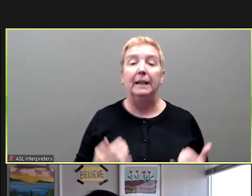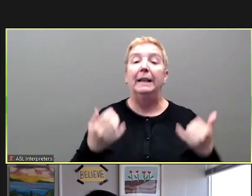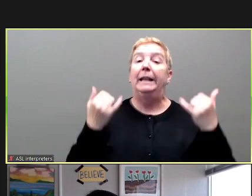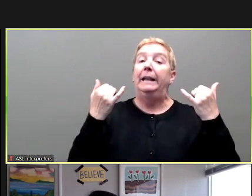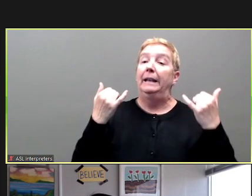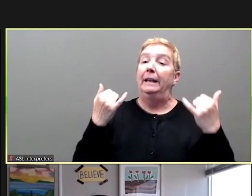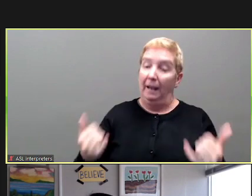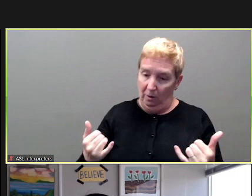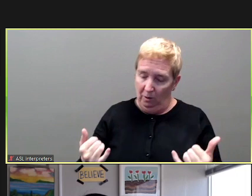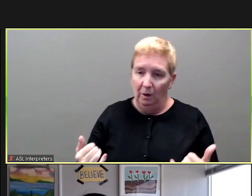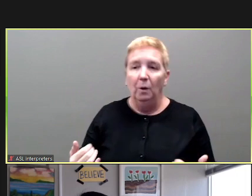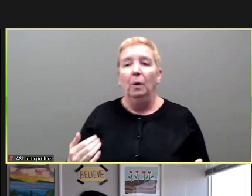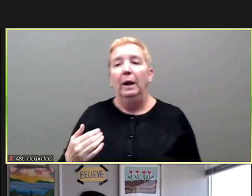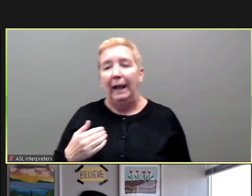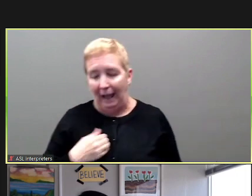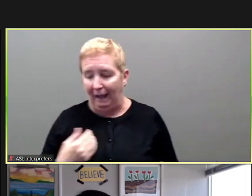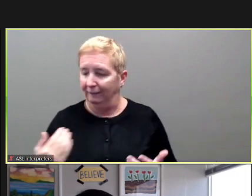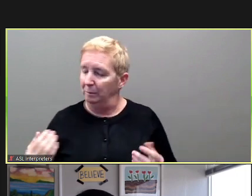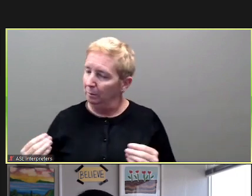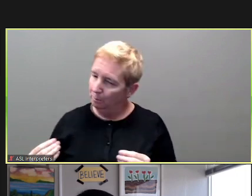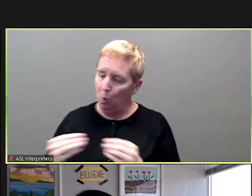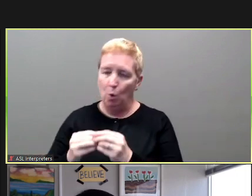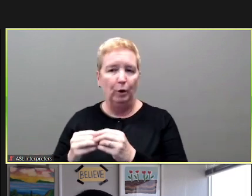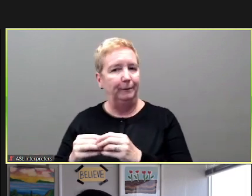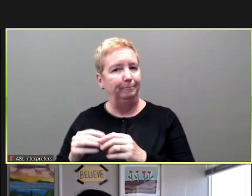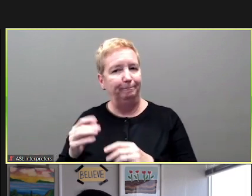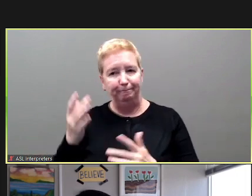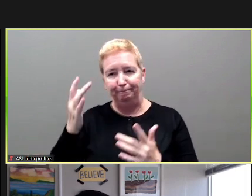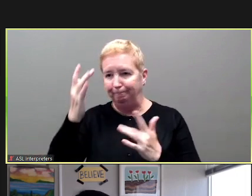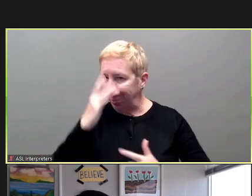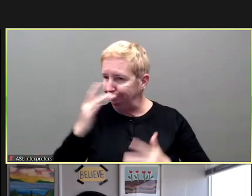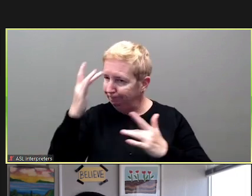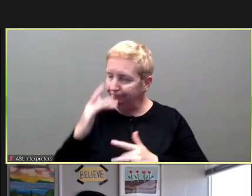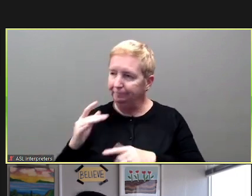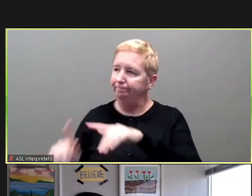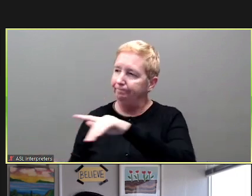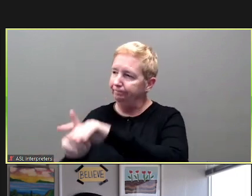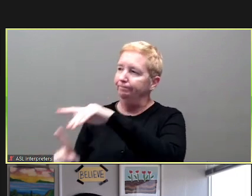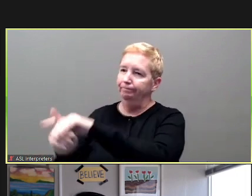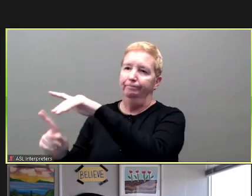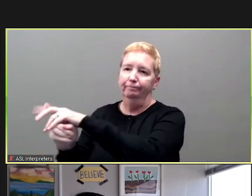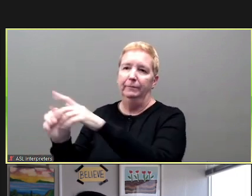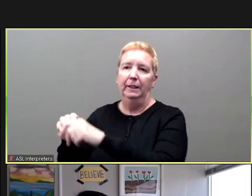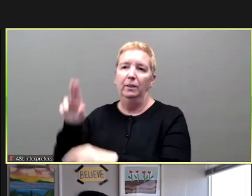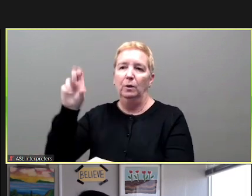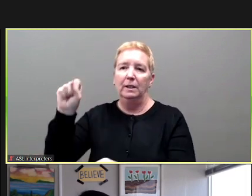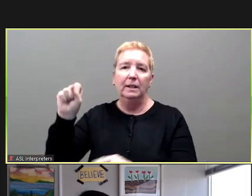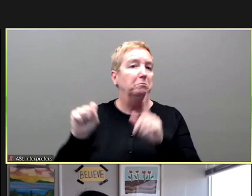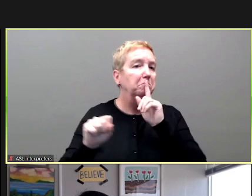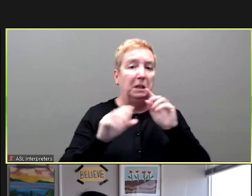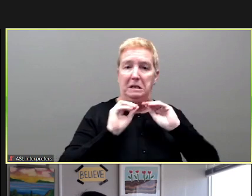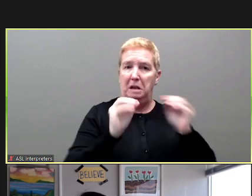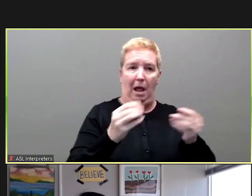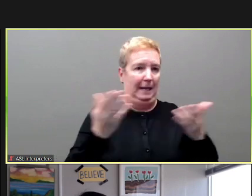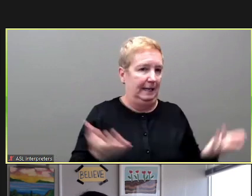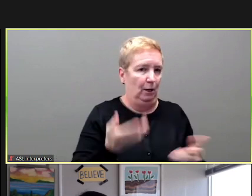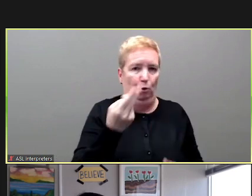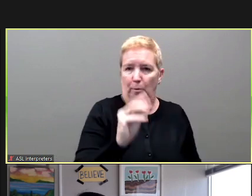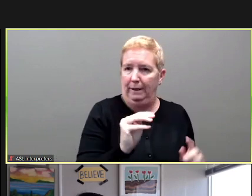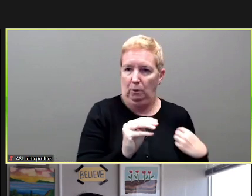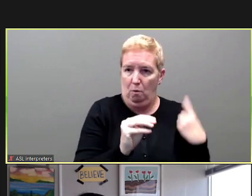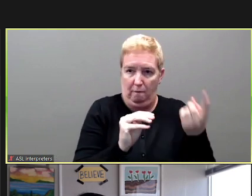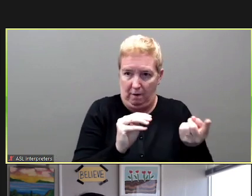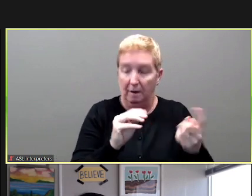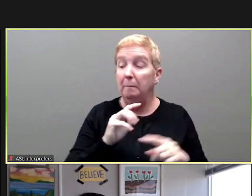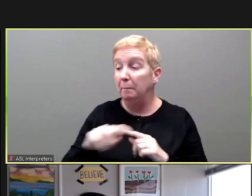Okay, so we have more illnesses that are being seen in the United States, none in New Mexico so far, but a